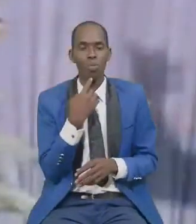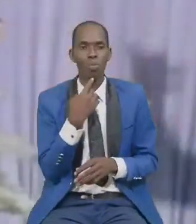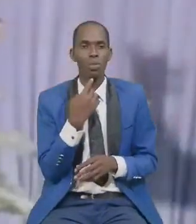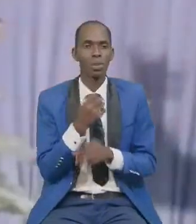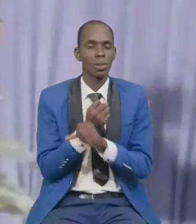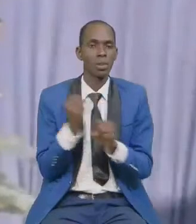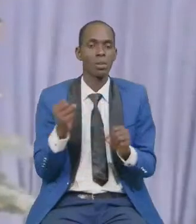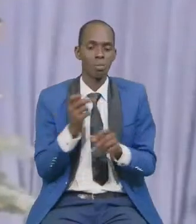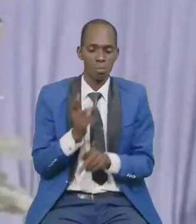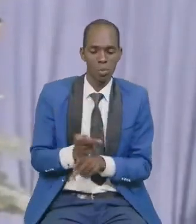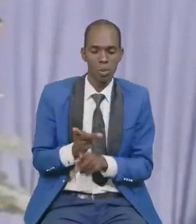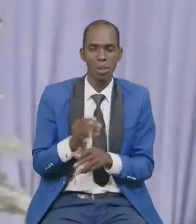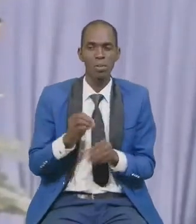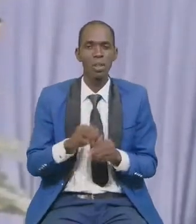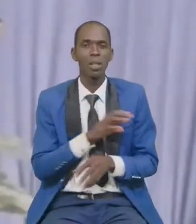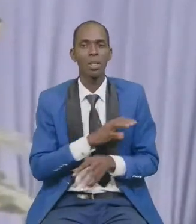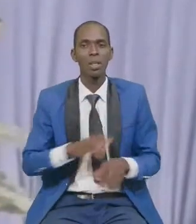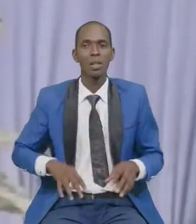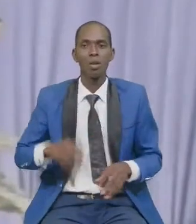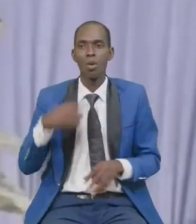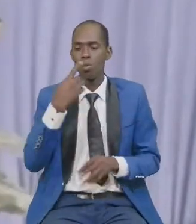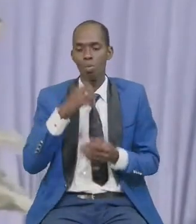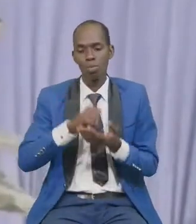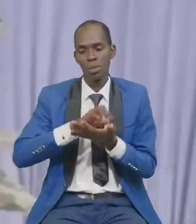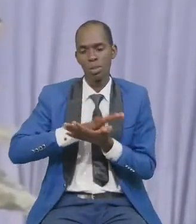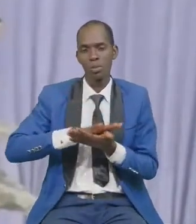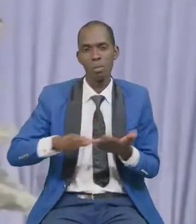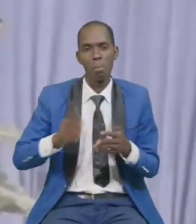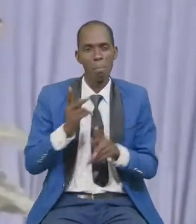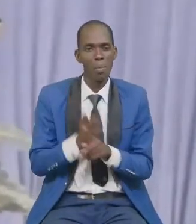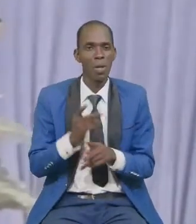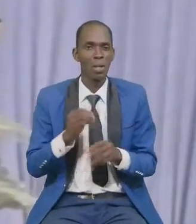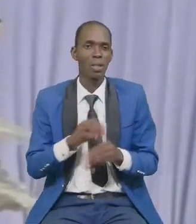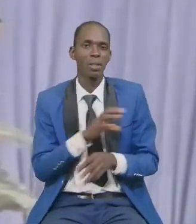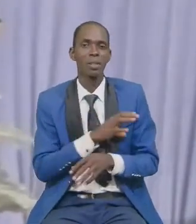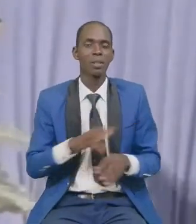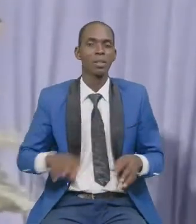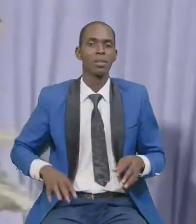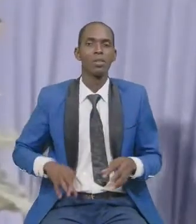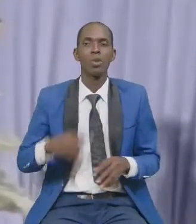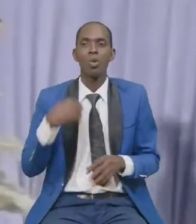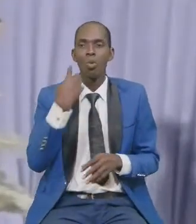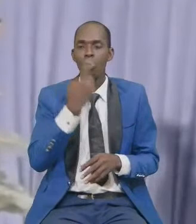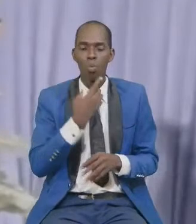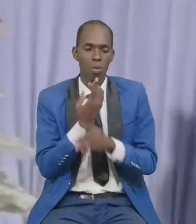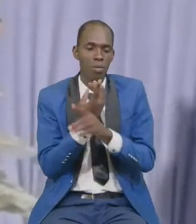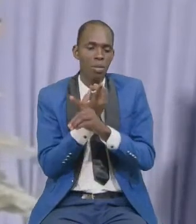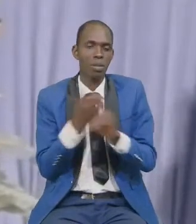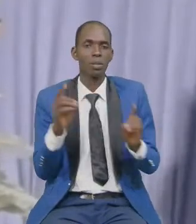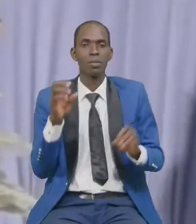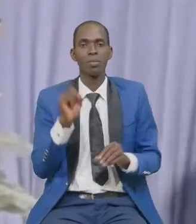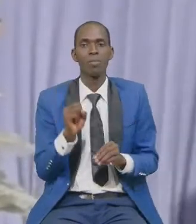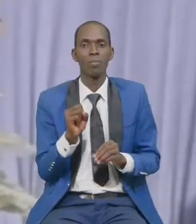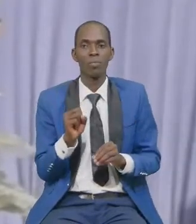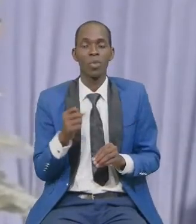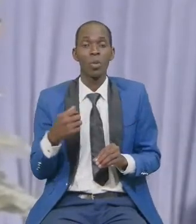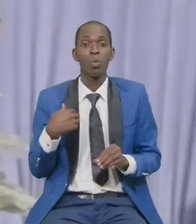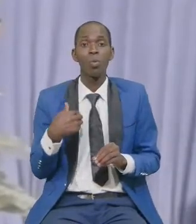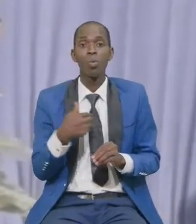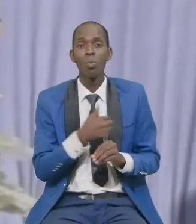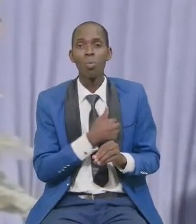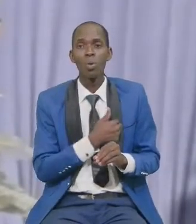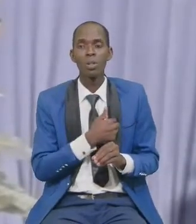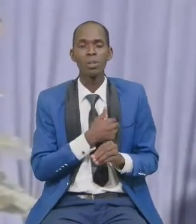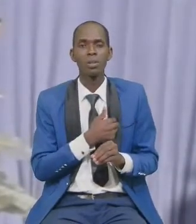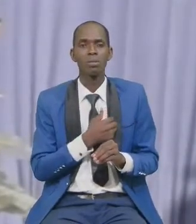a Christ who sanctifies. We serve a Christ who delivers. We serve a Christ